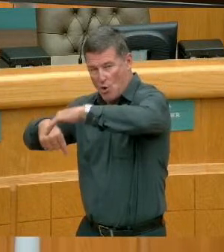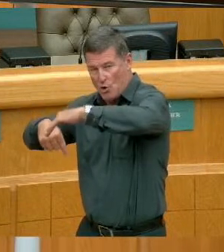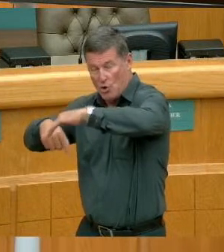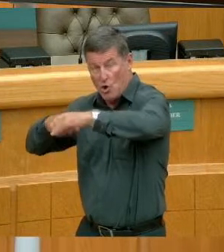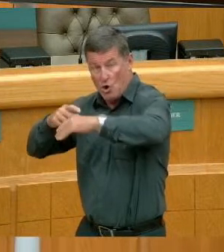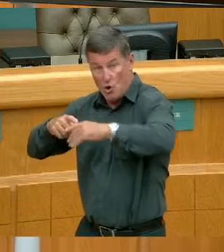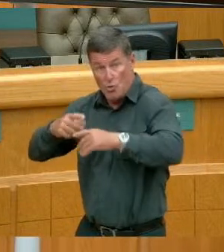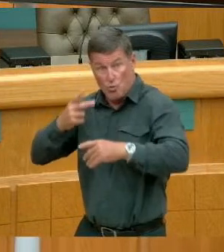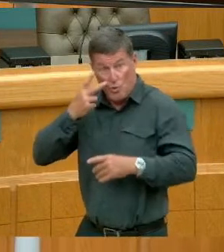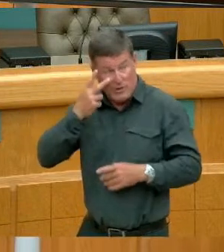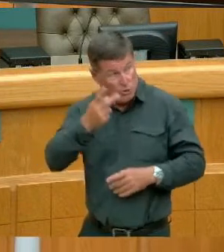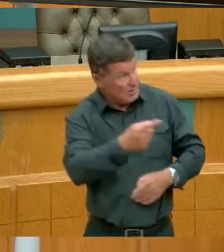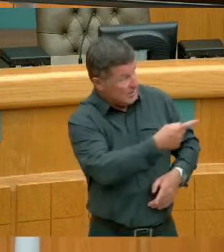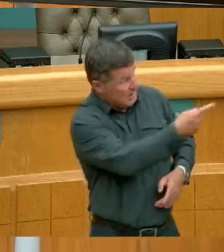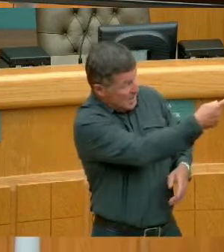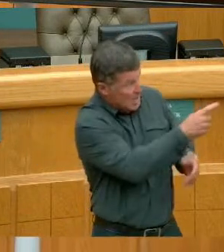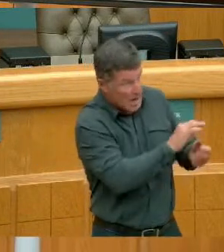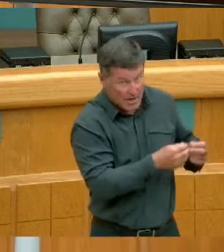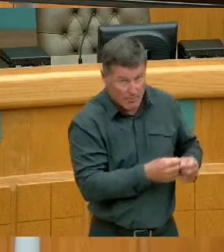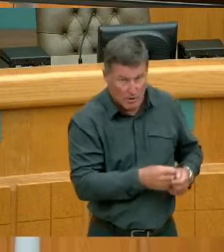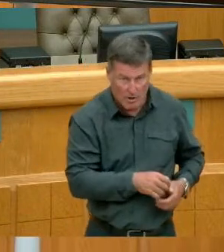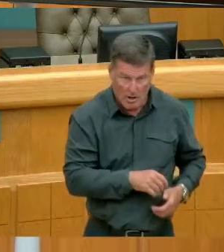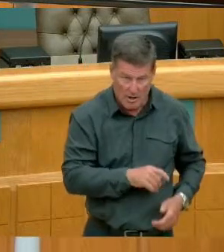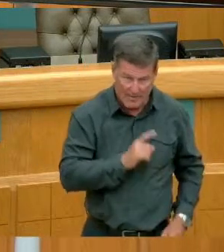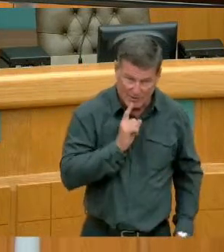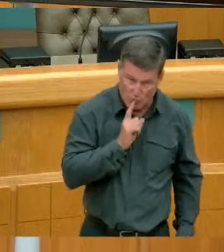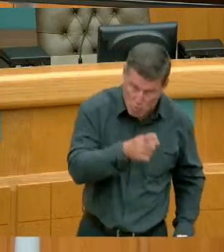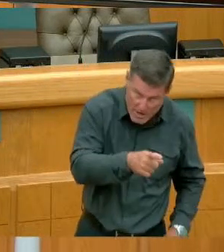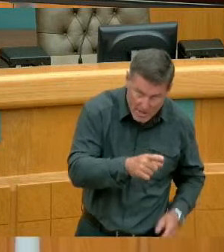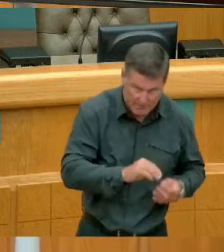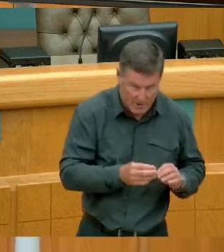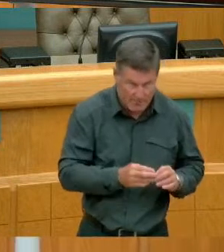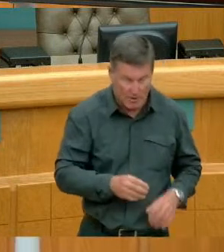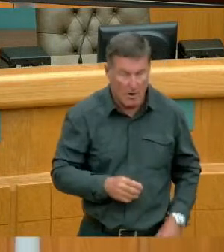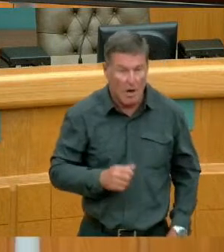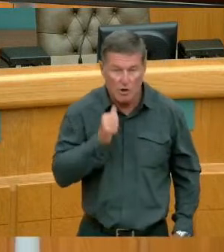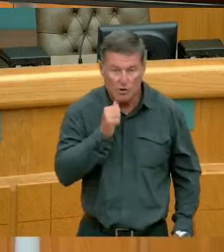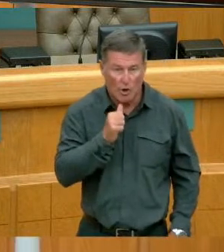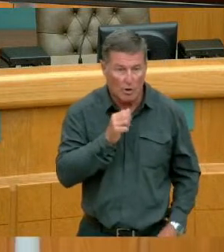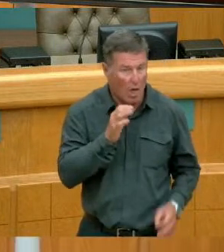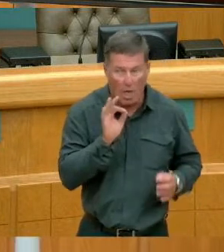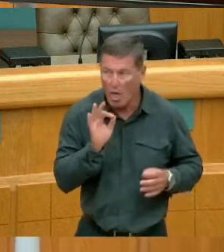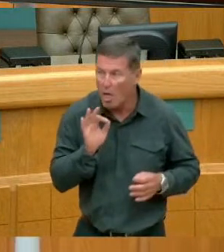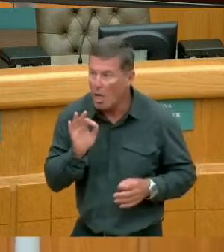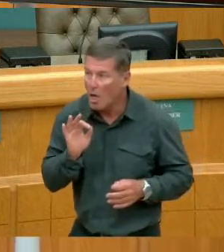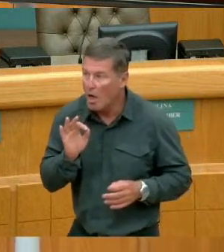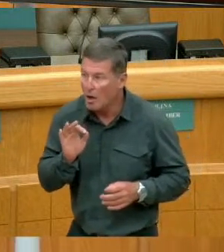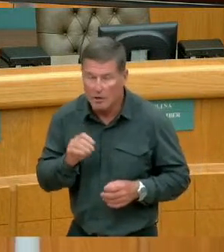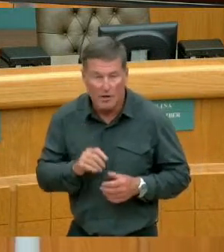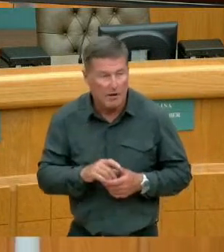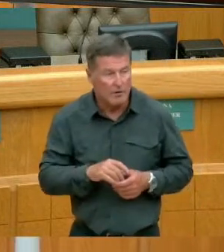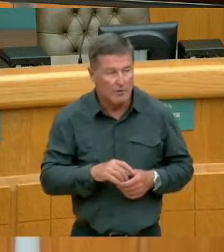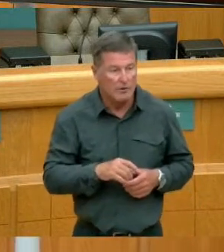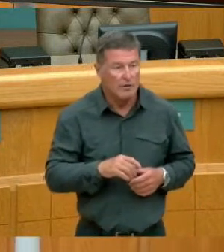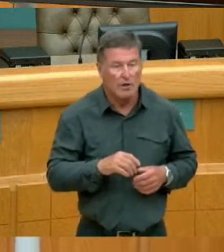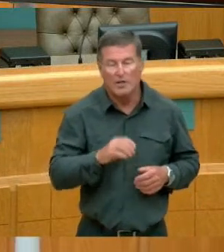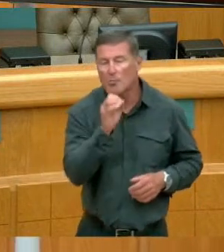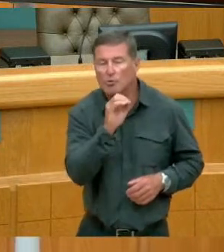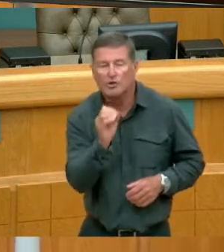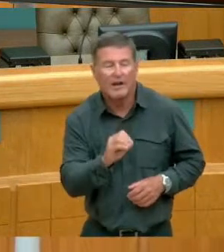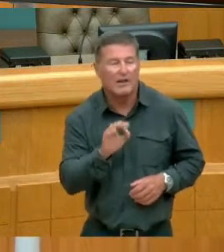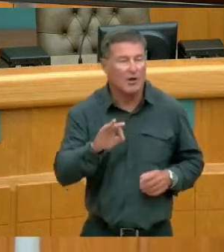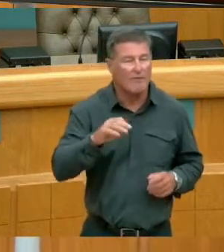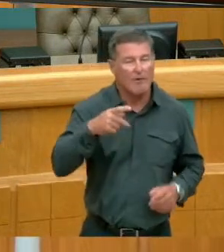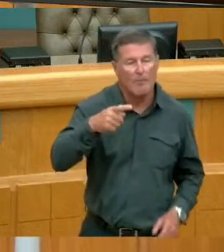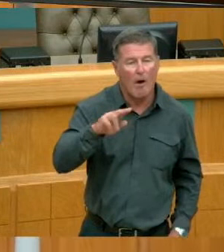they're real. Those patients in the hospital are real. Don't get caught up on, it's this percentage of the population. What you